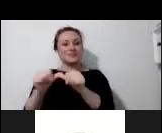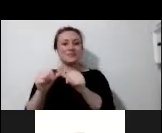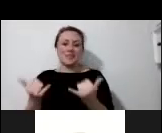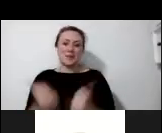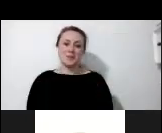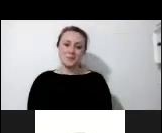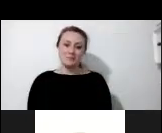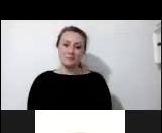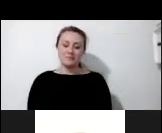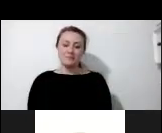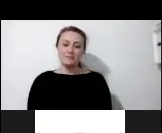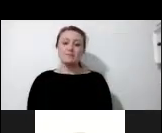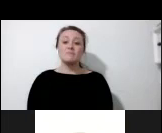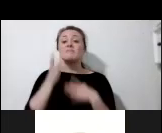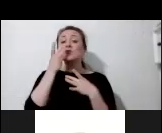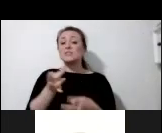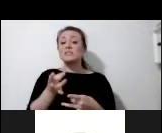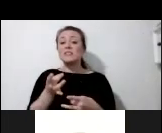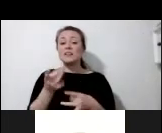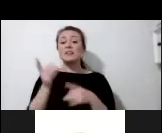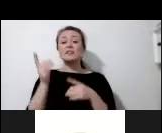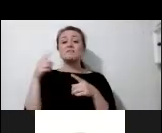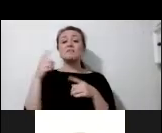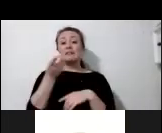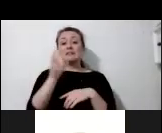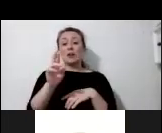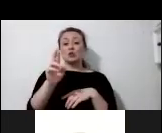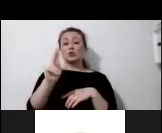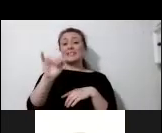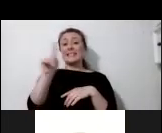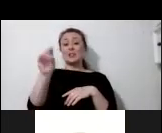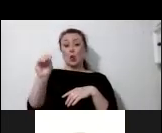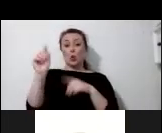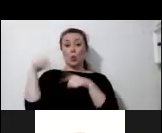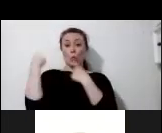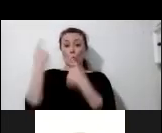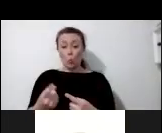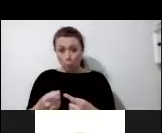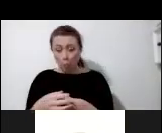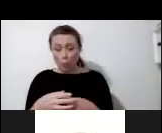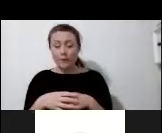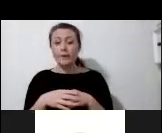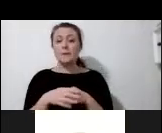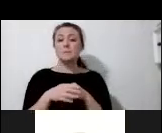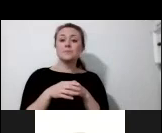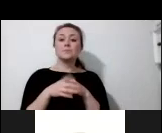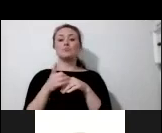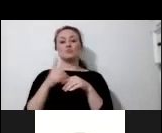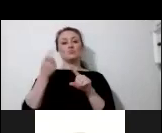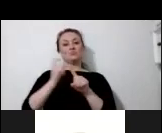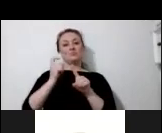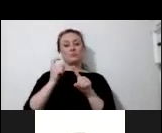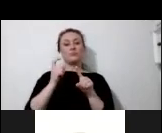is, since Dr. Urquizo was an international liaison for the Peruvian Society of Anesthesiology,